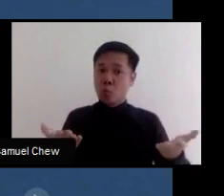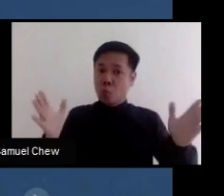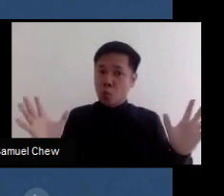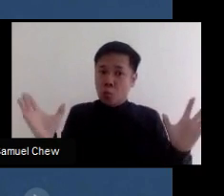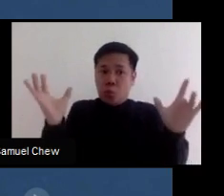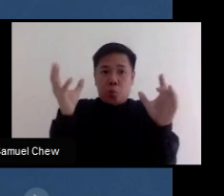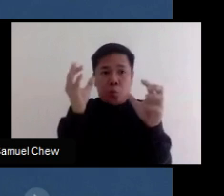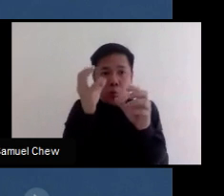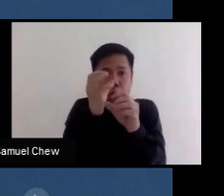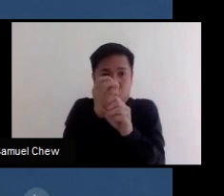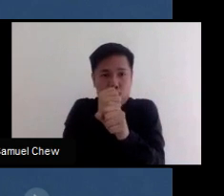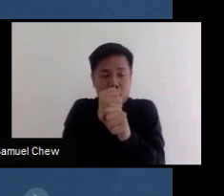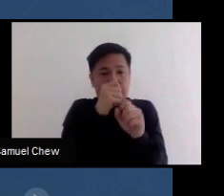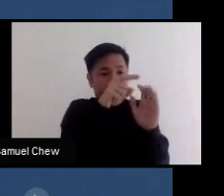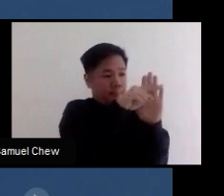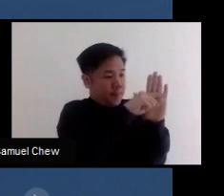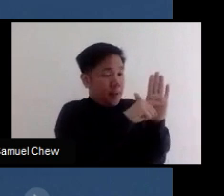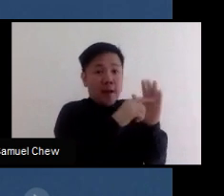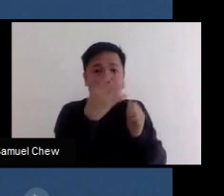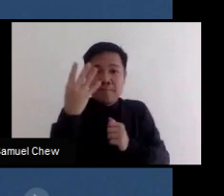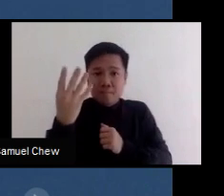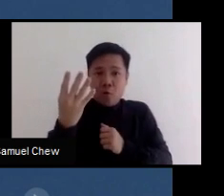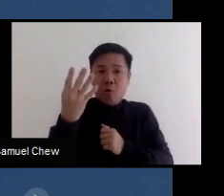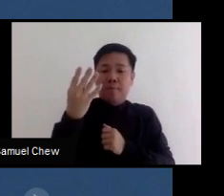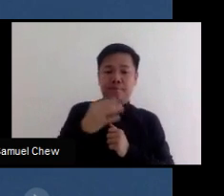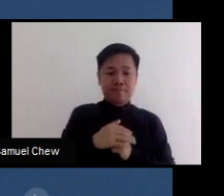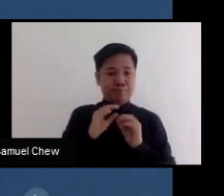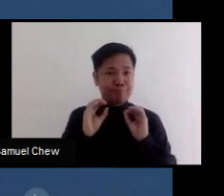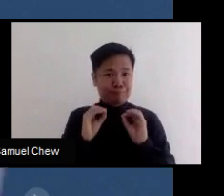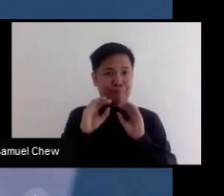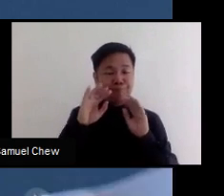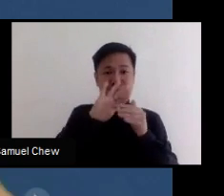consideration of agenda item 4 on other matters.